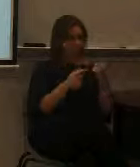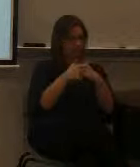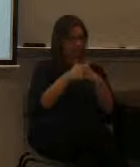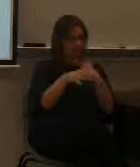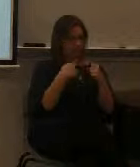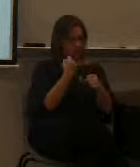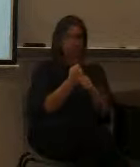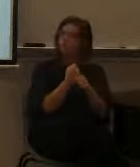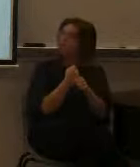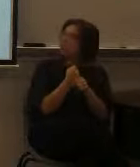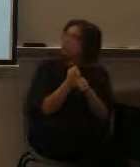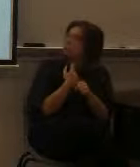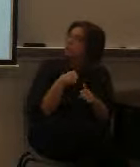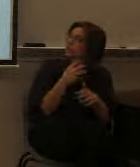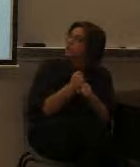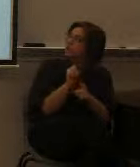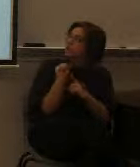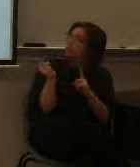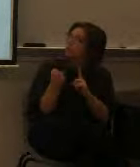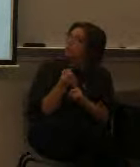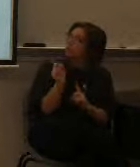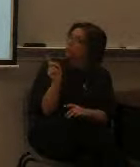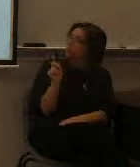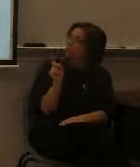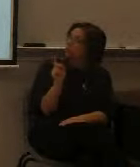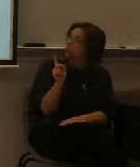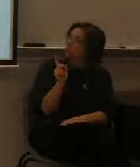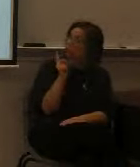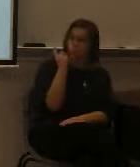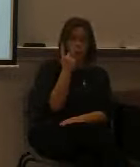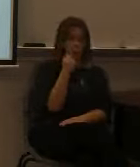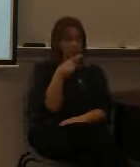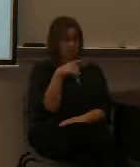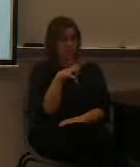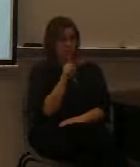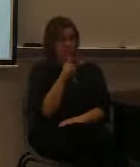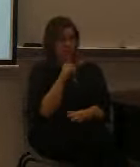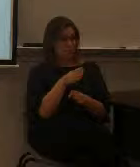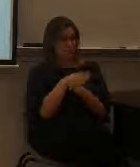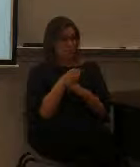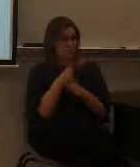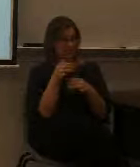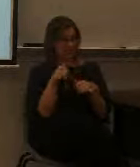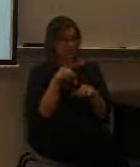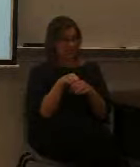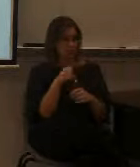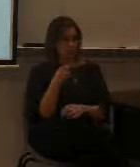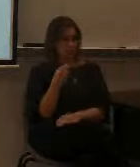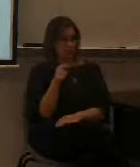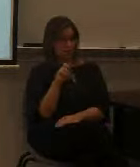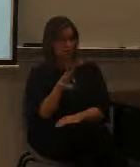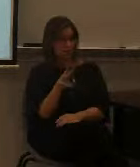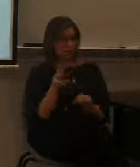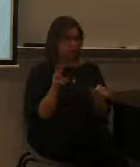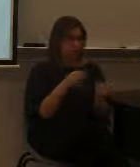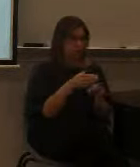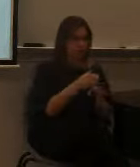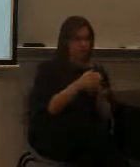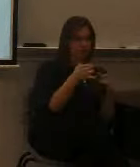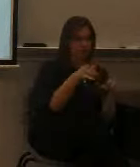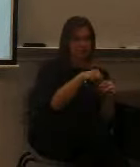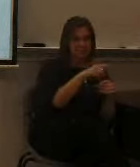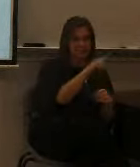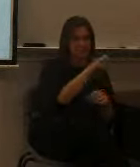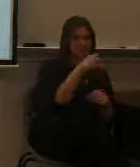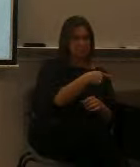times of the year, we get a situation where the one species is specialized to be in the shallow depths, and the other species is specialized to be